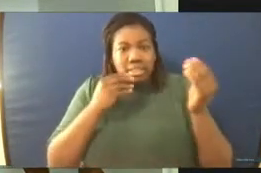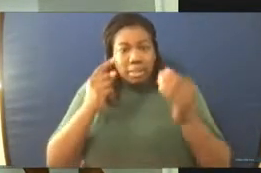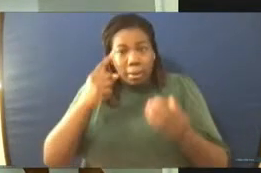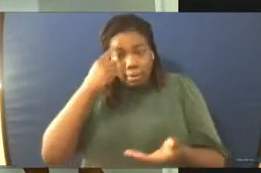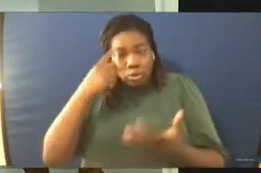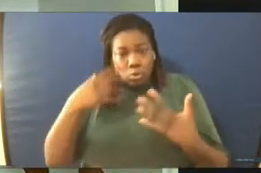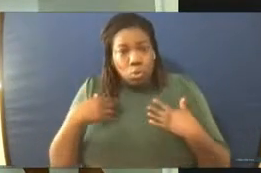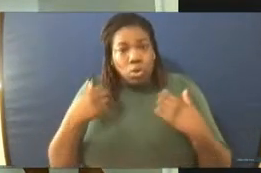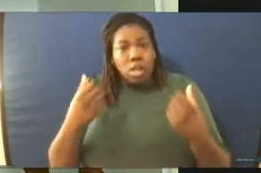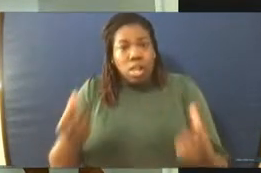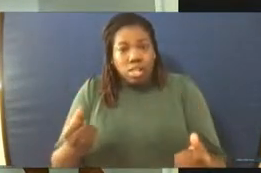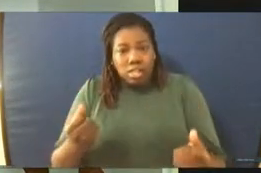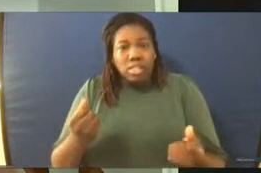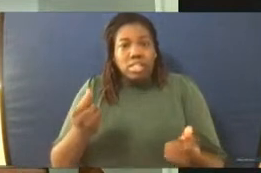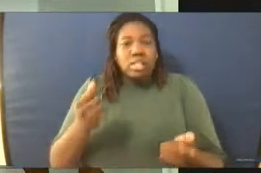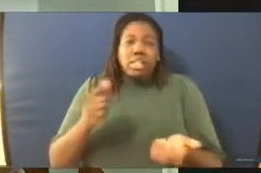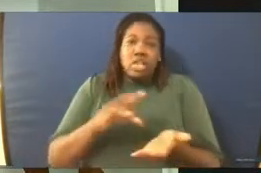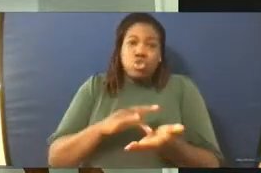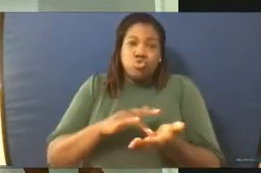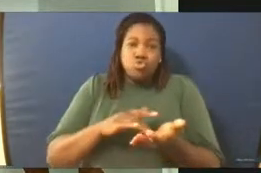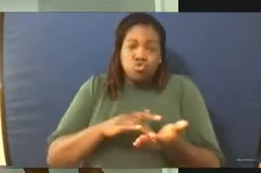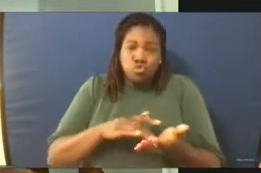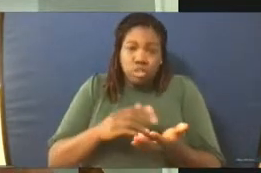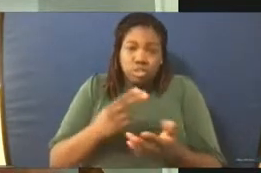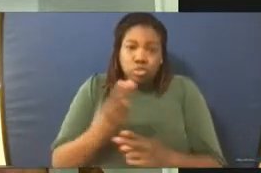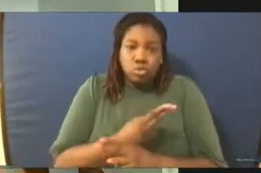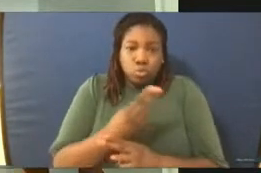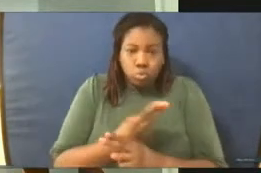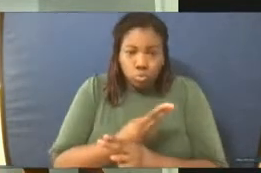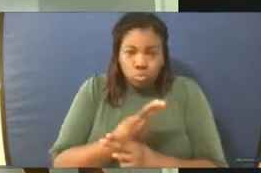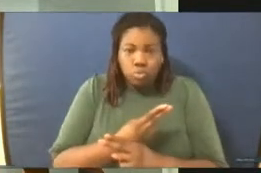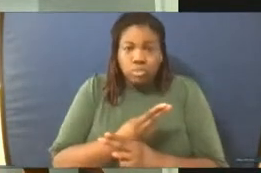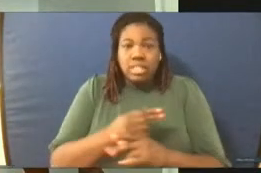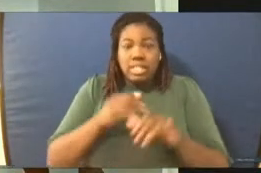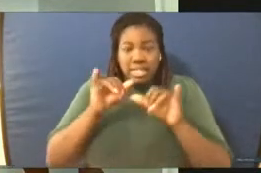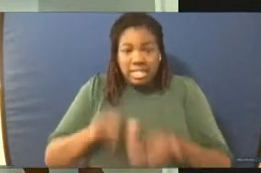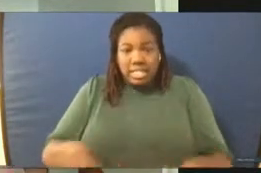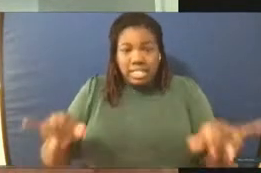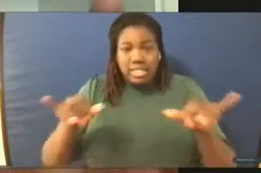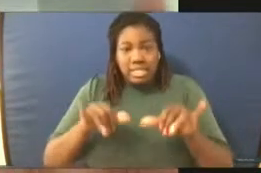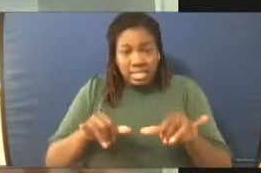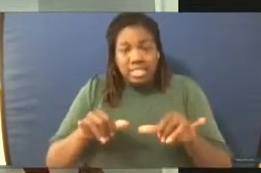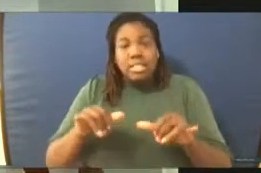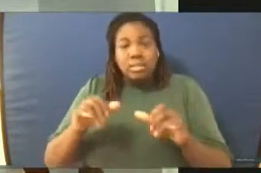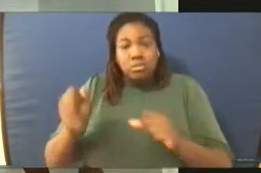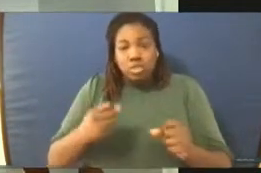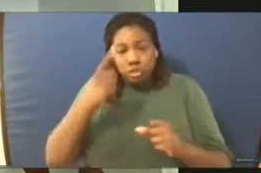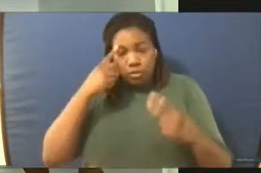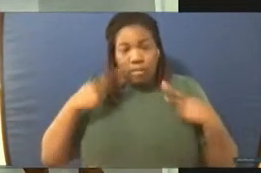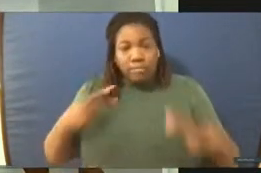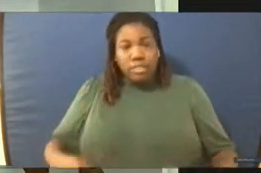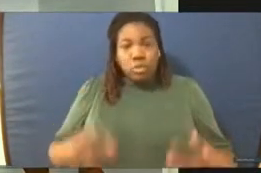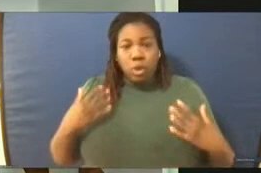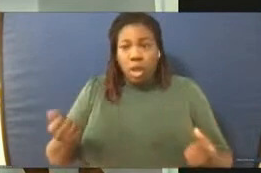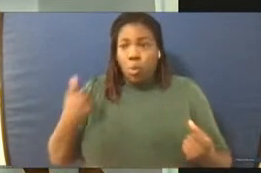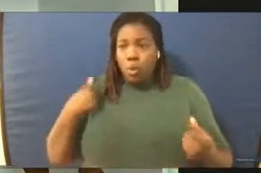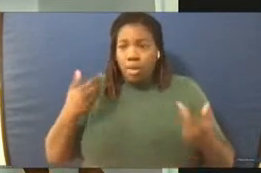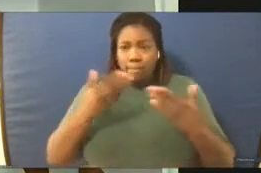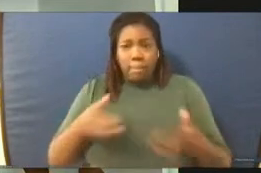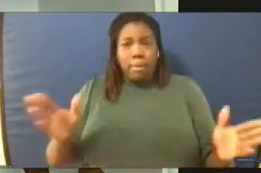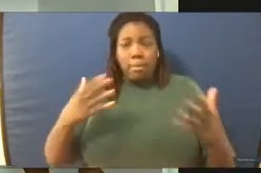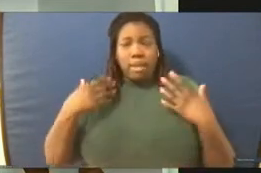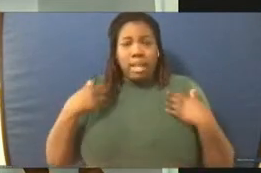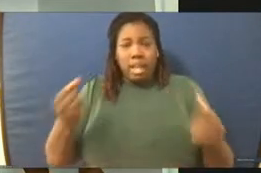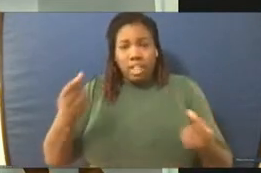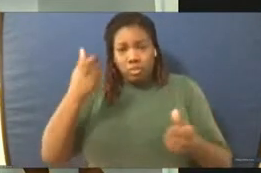health and substance use, and use the same strategies that we use for physical health. We have a whole public health infrastructure in every community